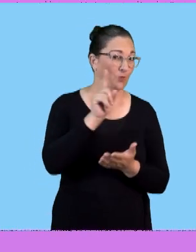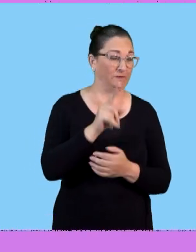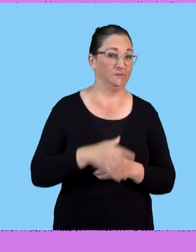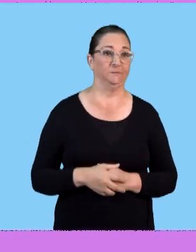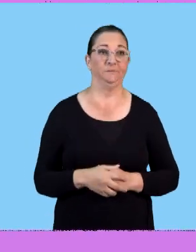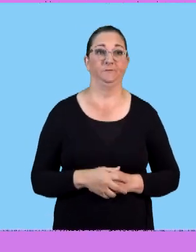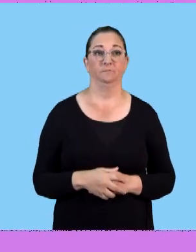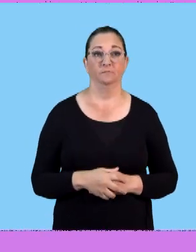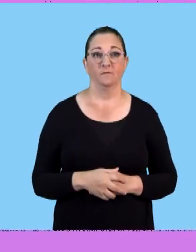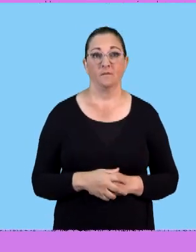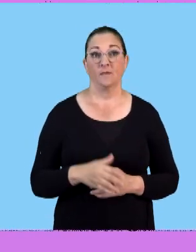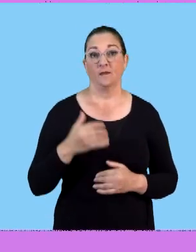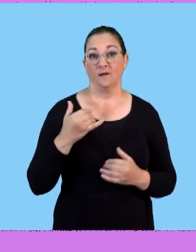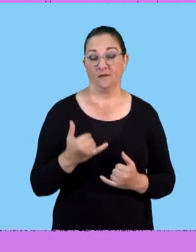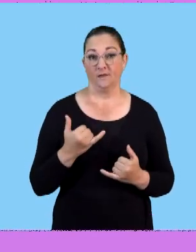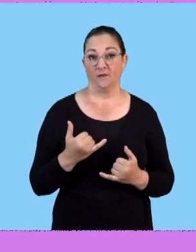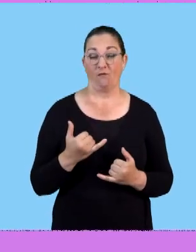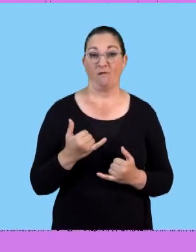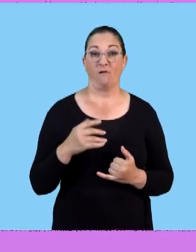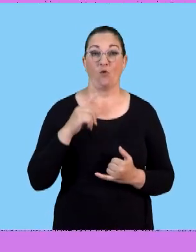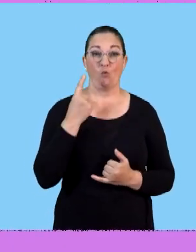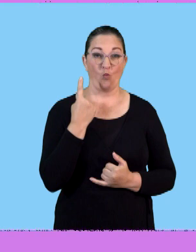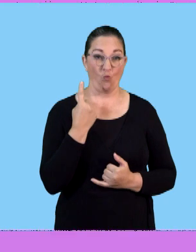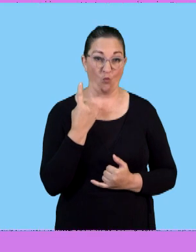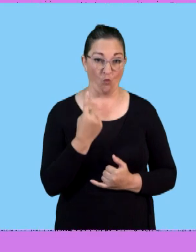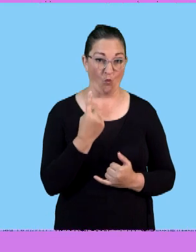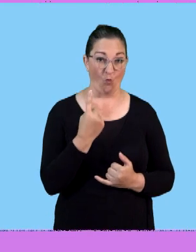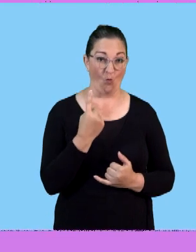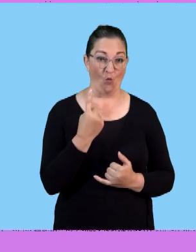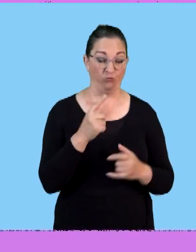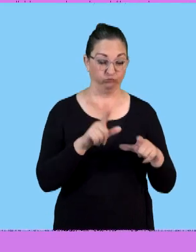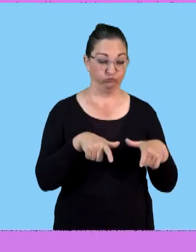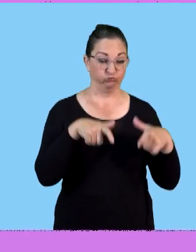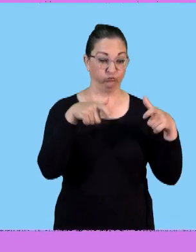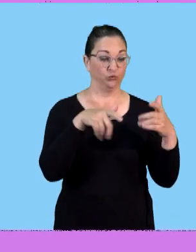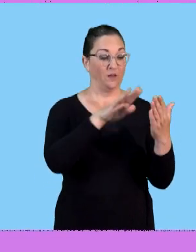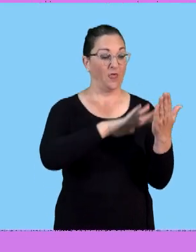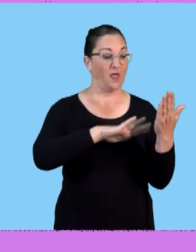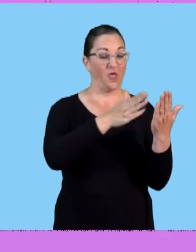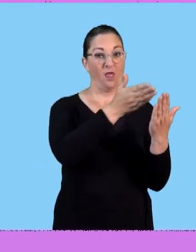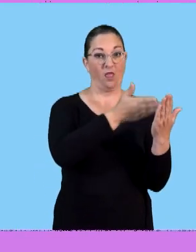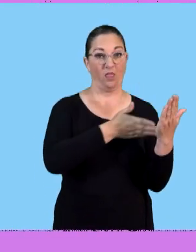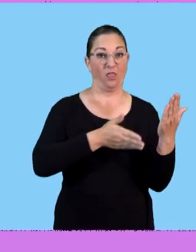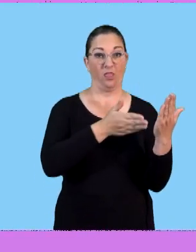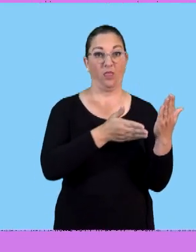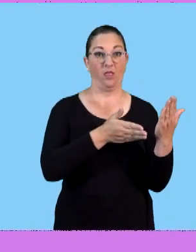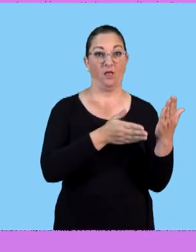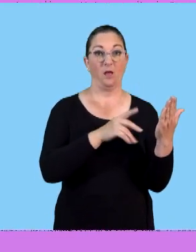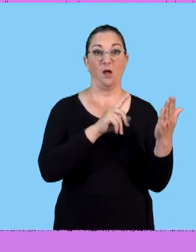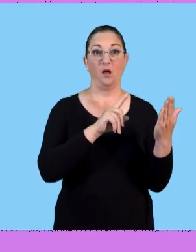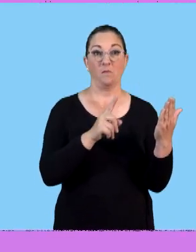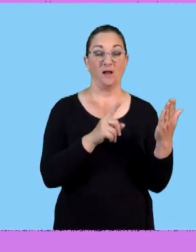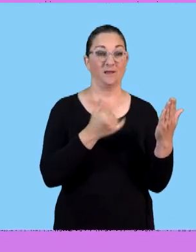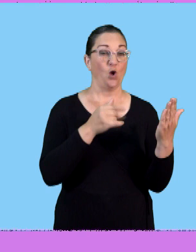calculate. So it says here, the area of one side of a stocking without the triangular pieces